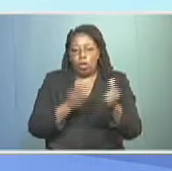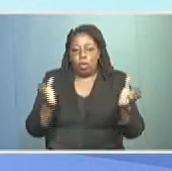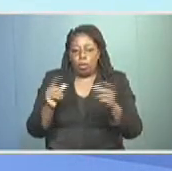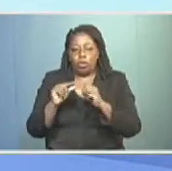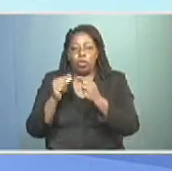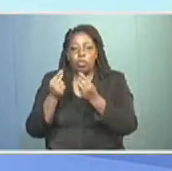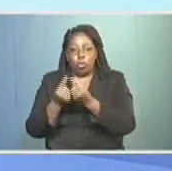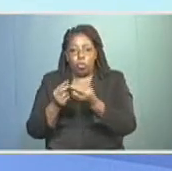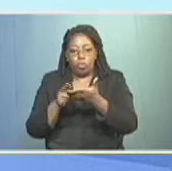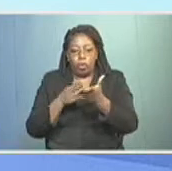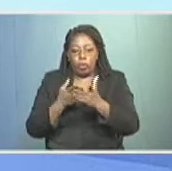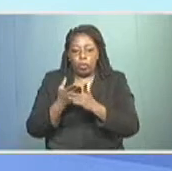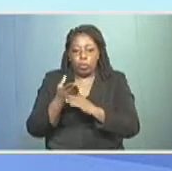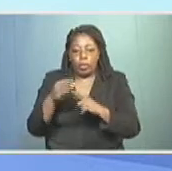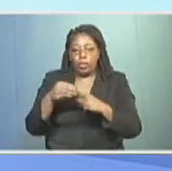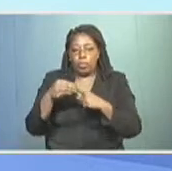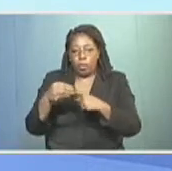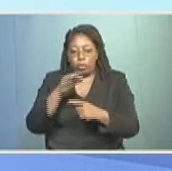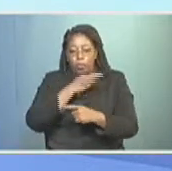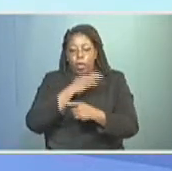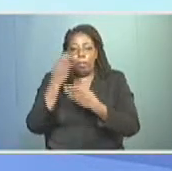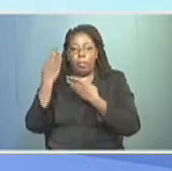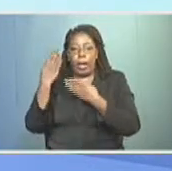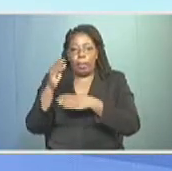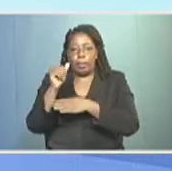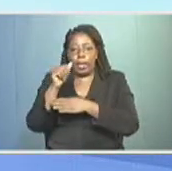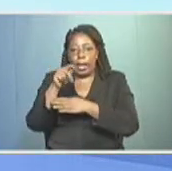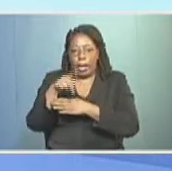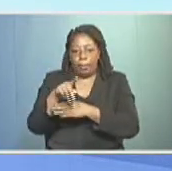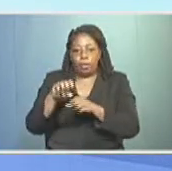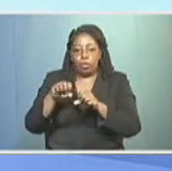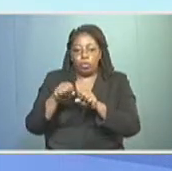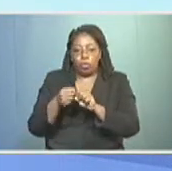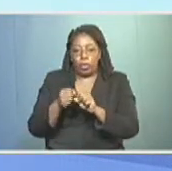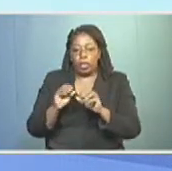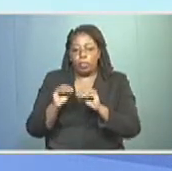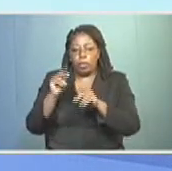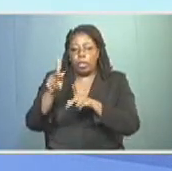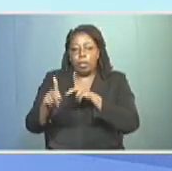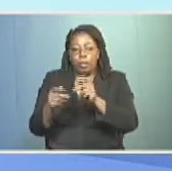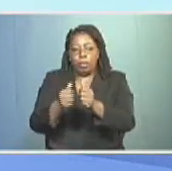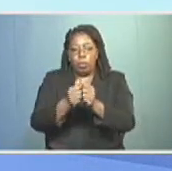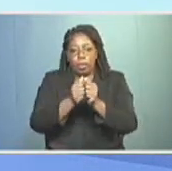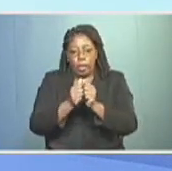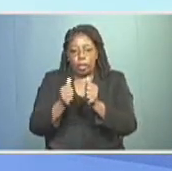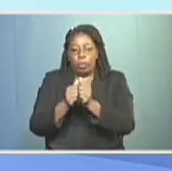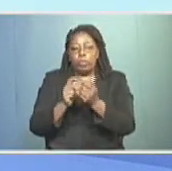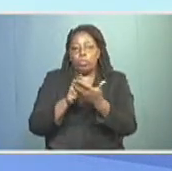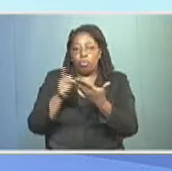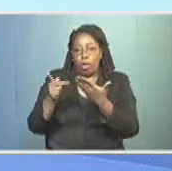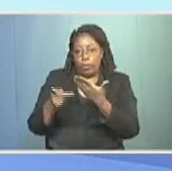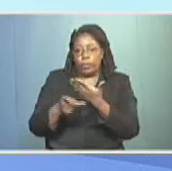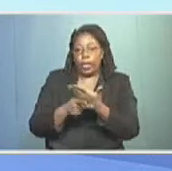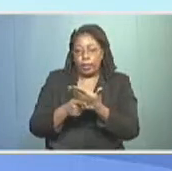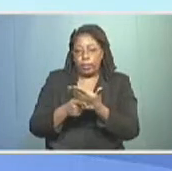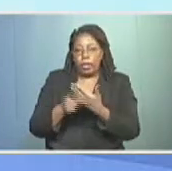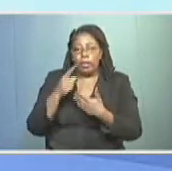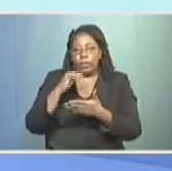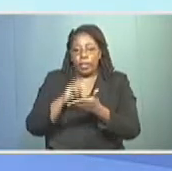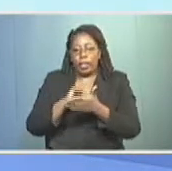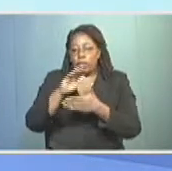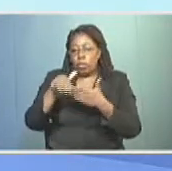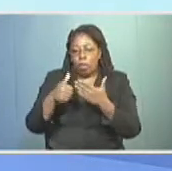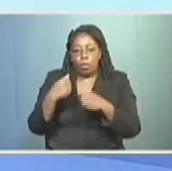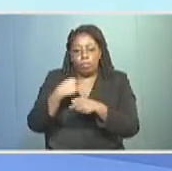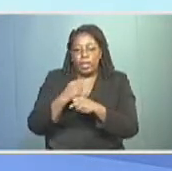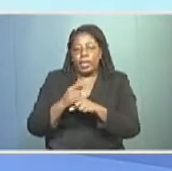groups to register through their special Volunteer Bahamas app so that they can put people together with projects. Chairman Rassin says it's all about